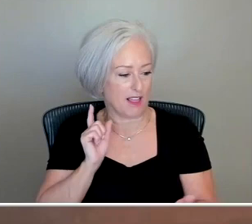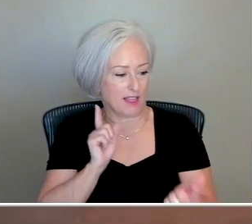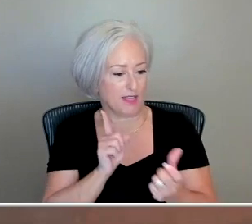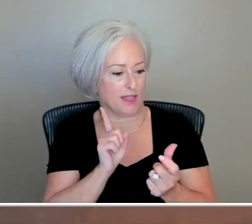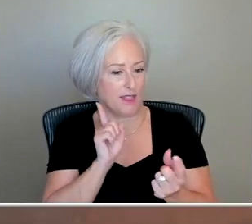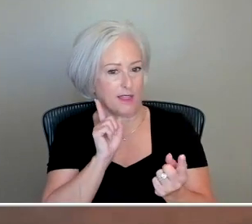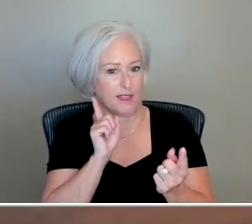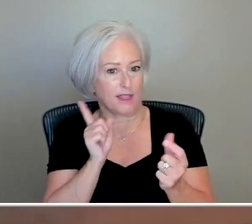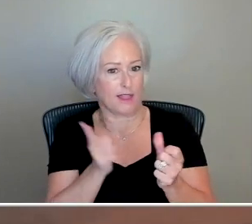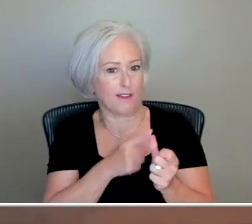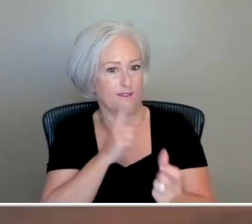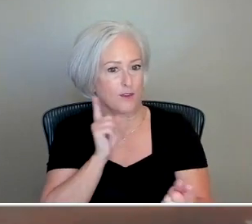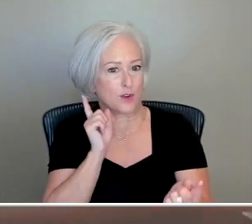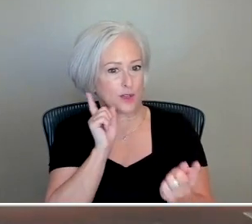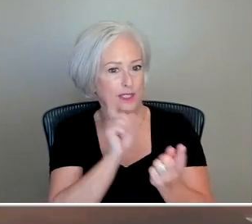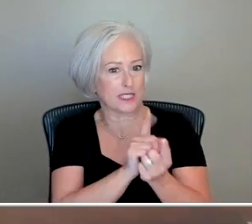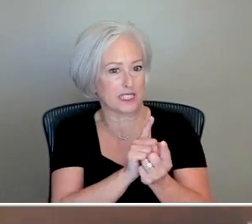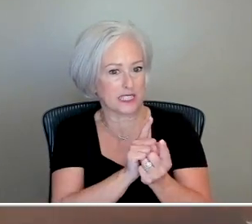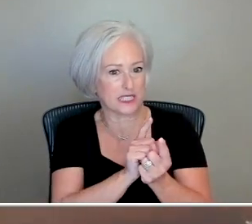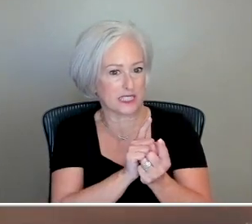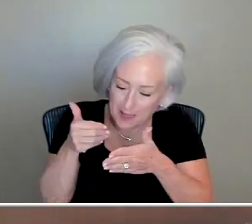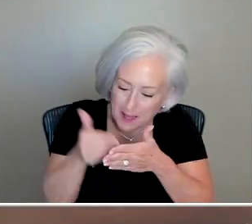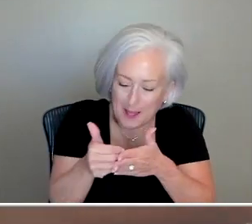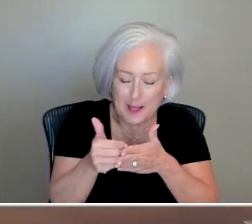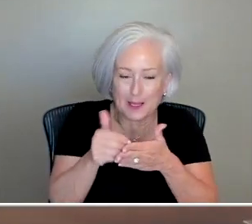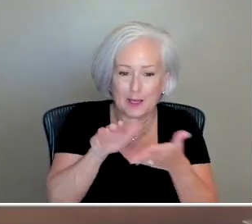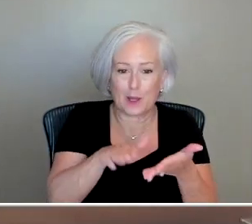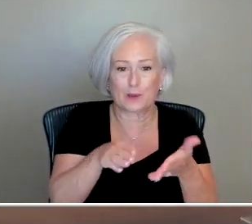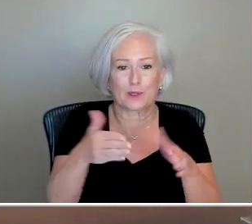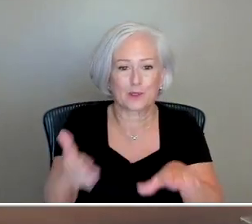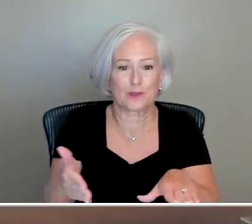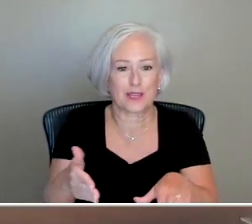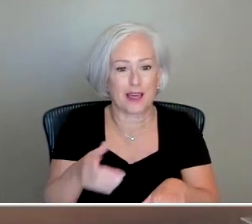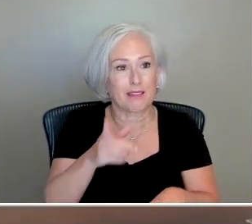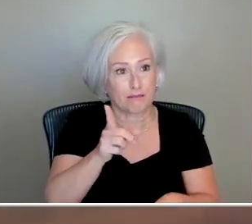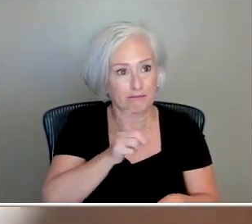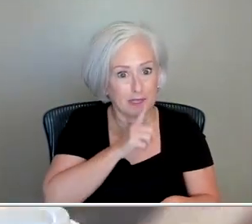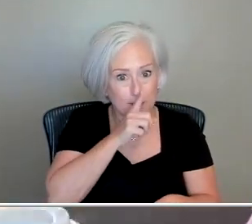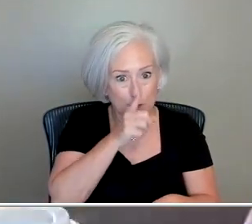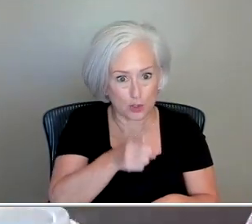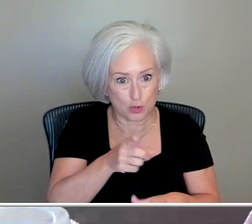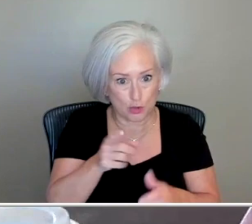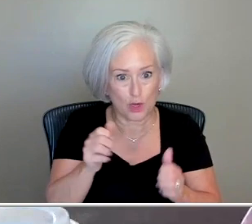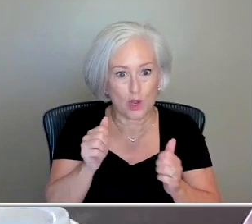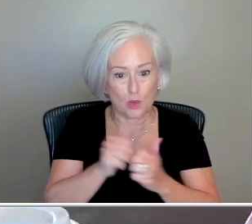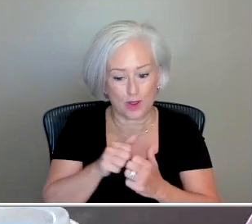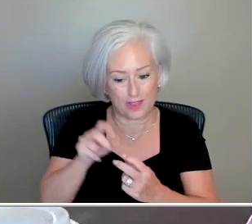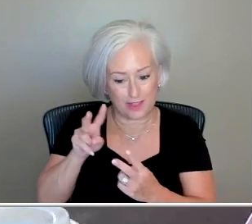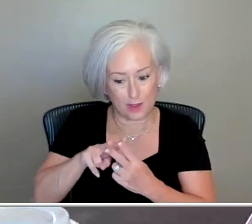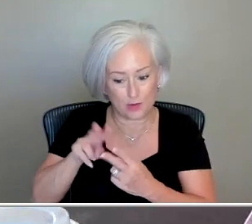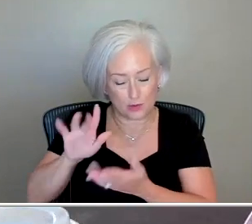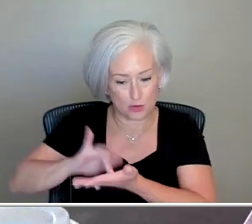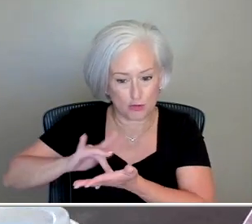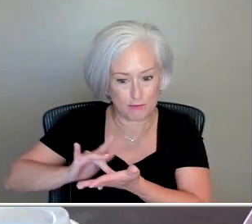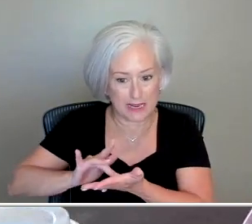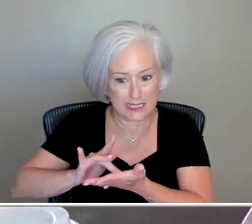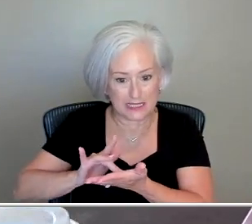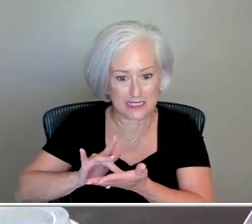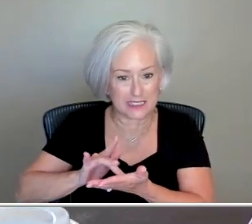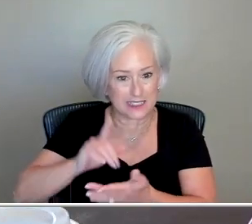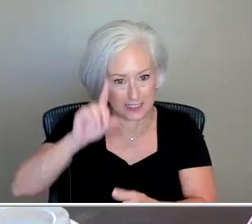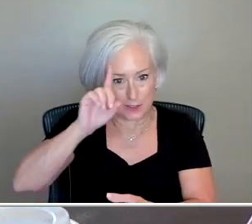close to death. And even though he was telling me the truth with adriamycin and ifosfamide, I didn't want to be